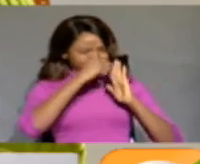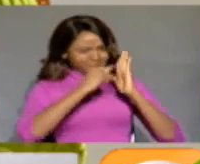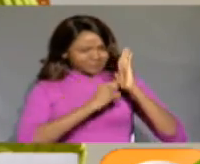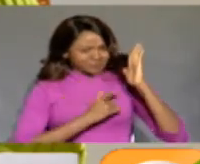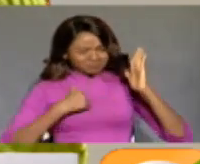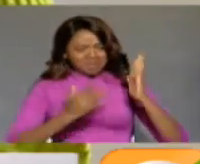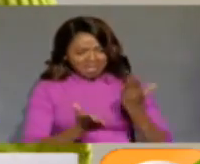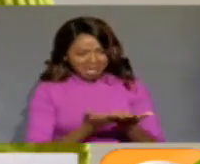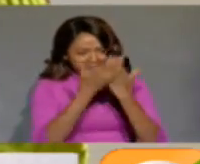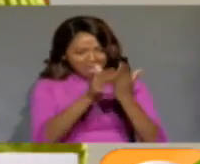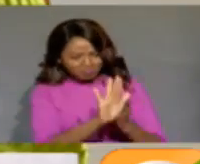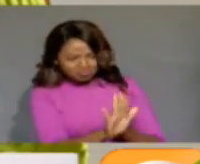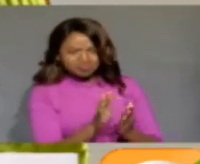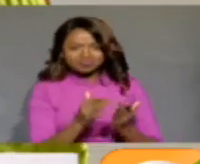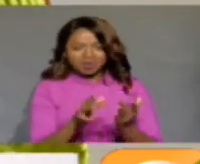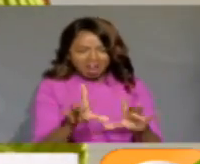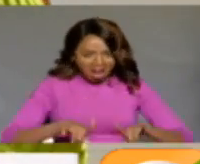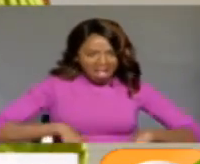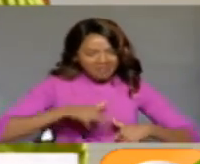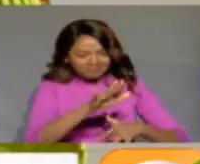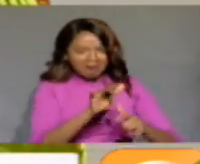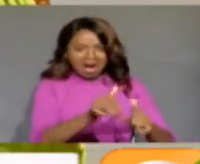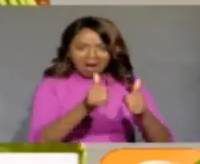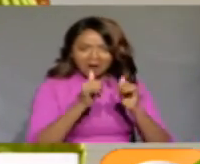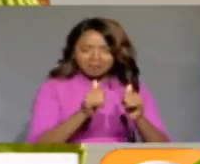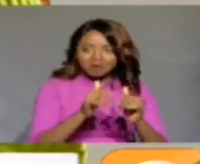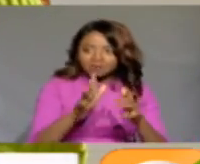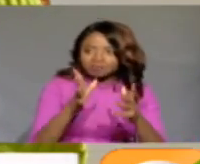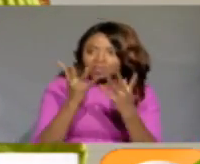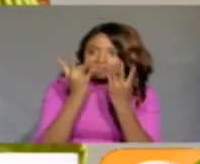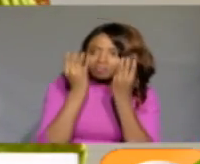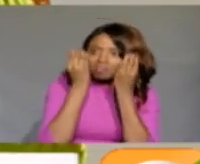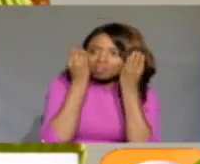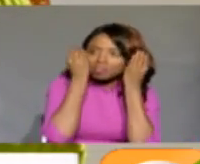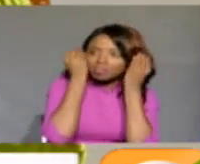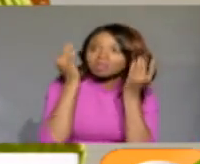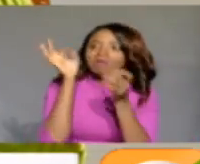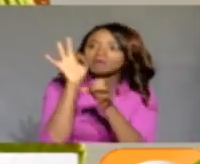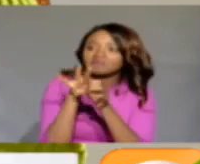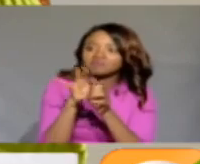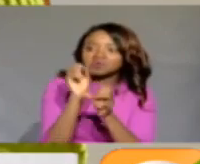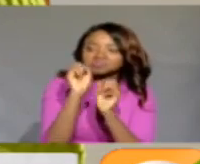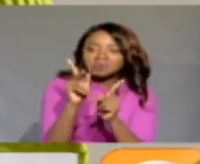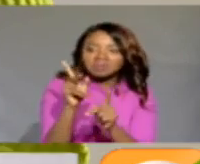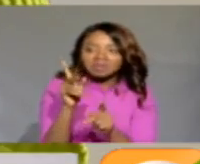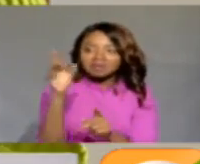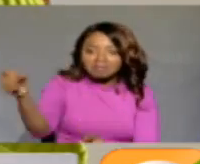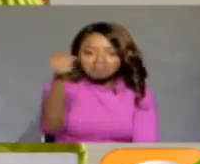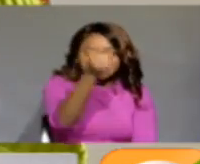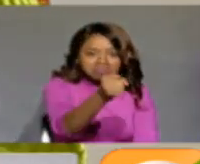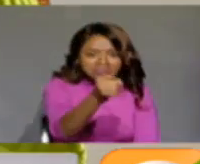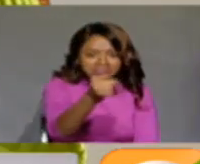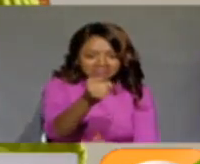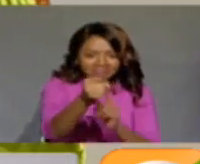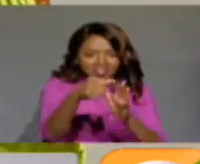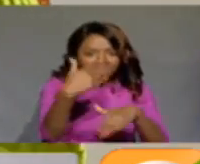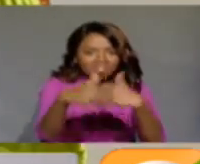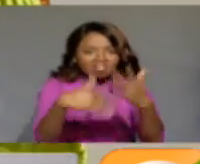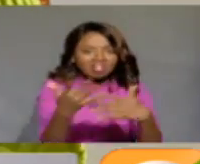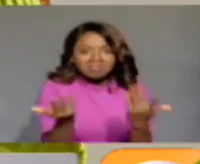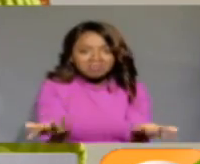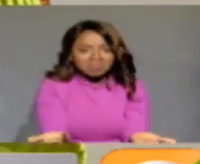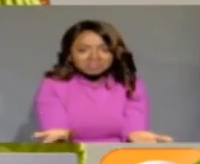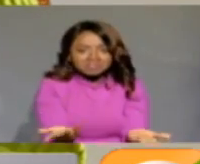I'm going to do whatever. Then you believe them, then you vote for them, and you get the politicians. Yeah. But the elephant in the